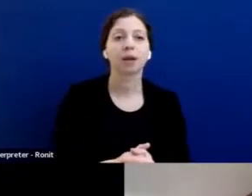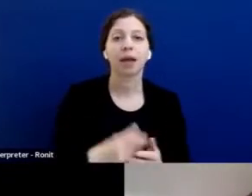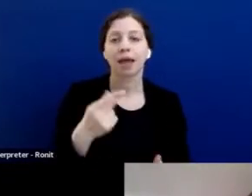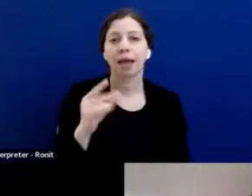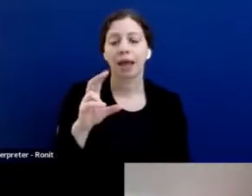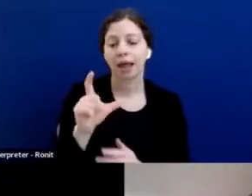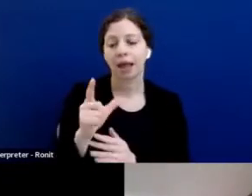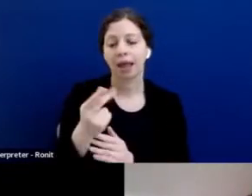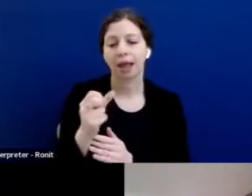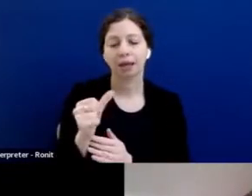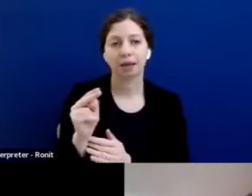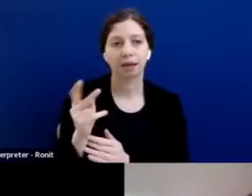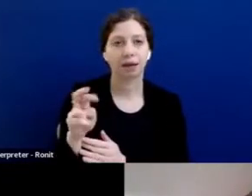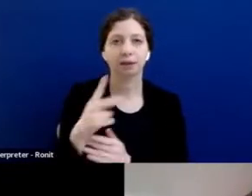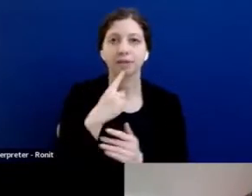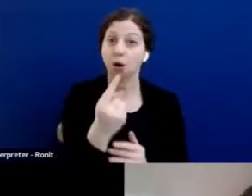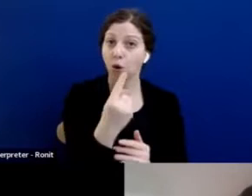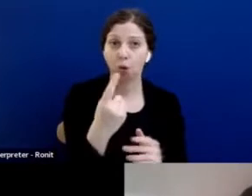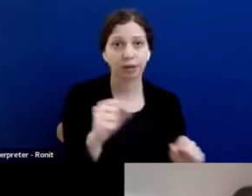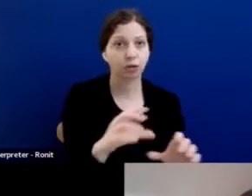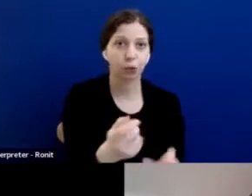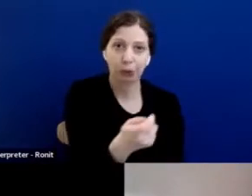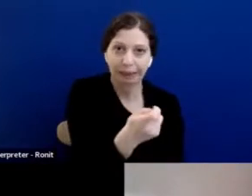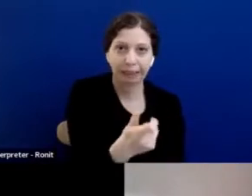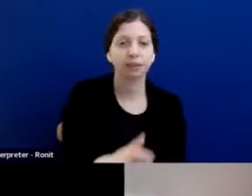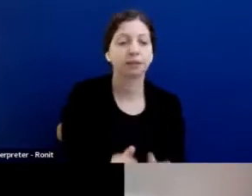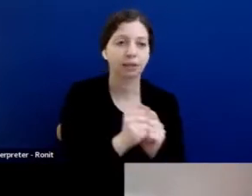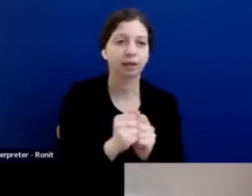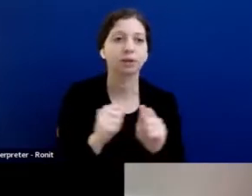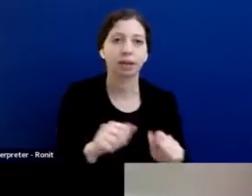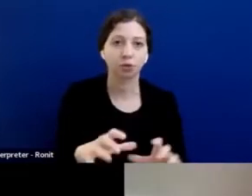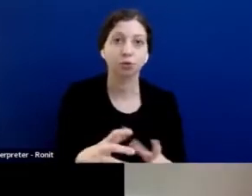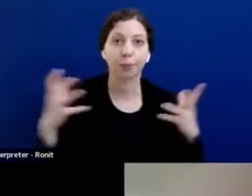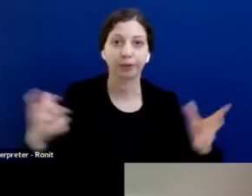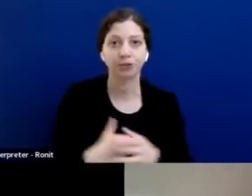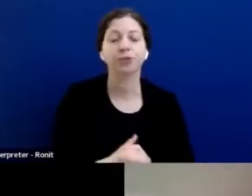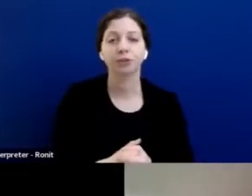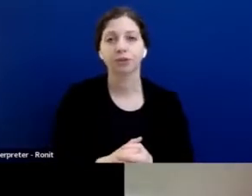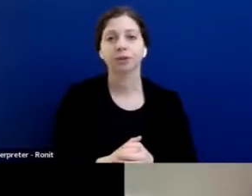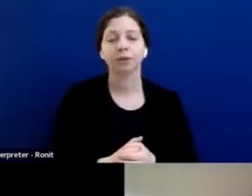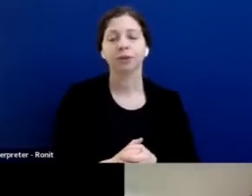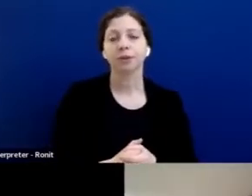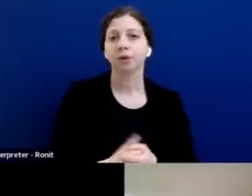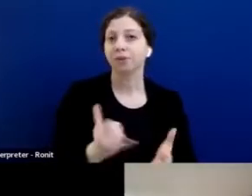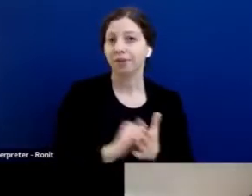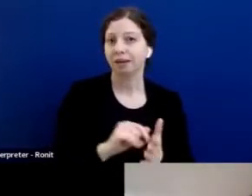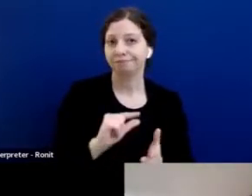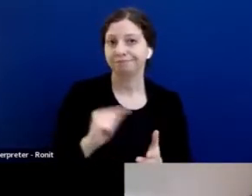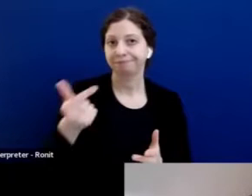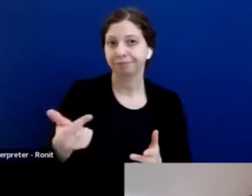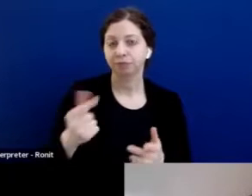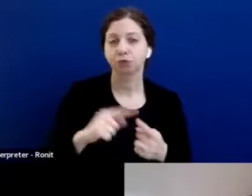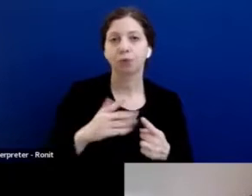said, alone we can do so little, together we can do so much. And with that, I'd like to turn this over to